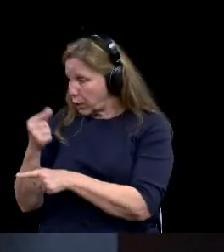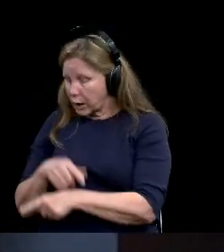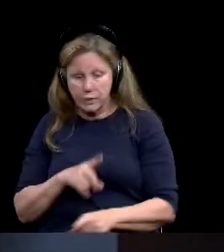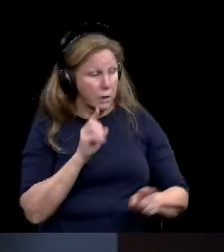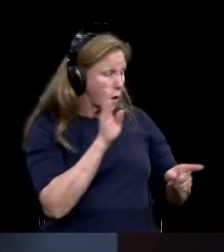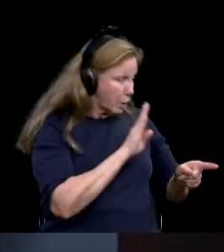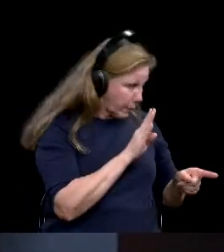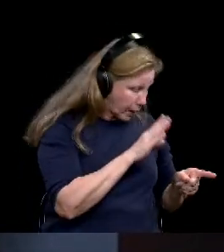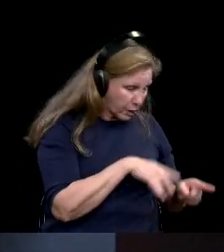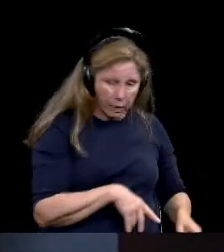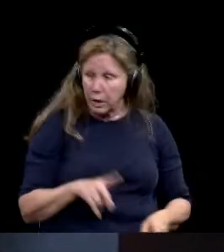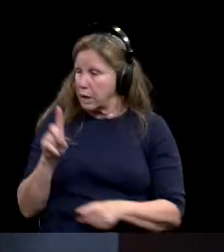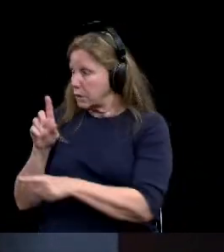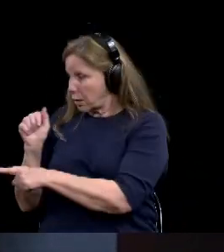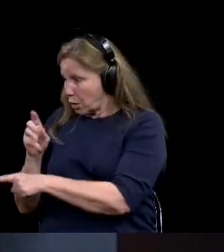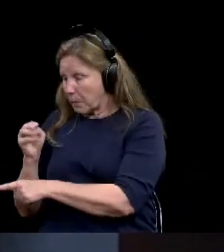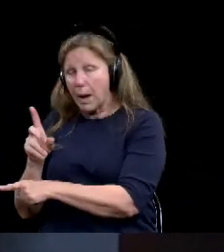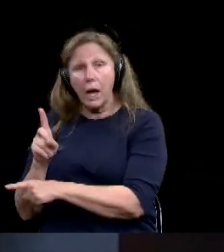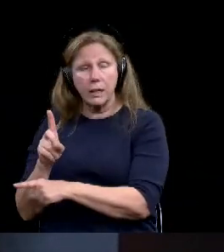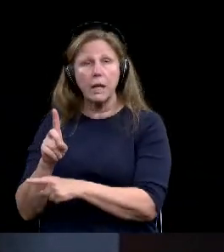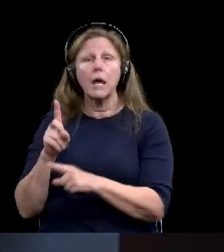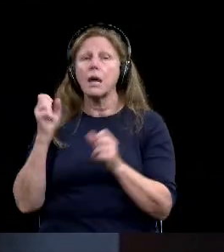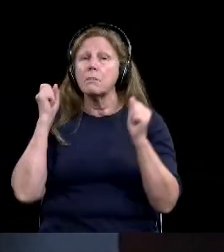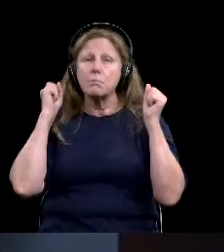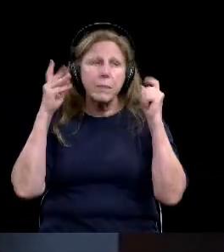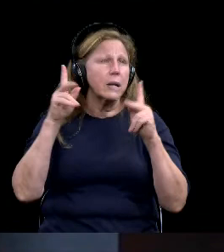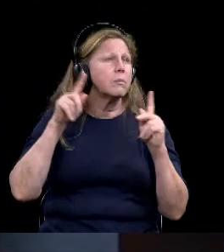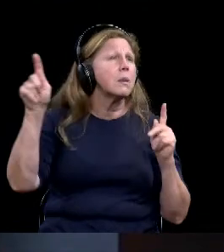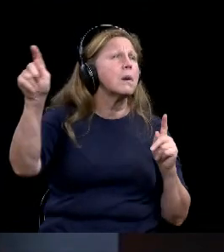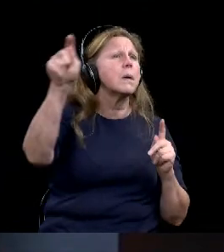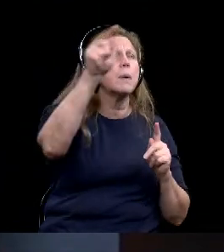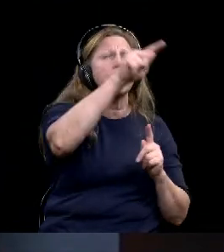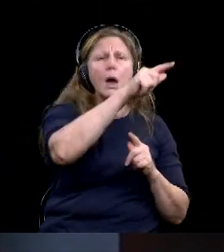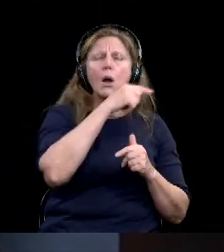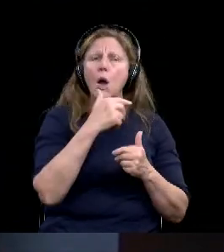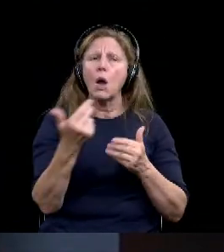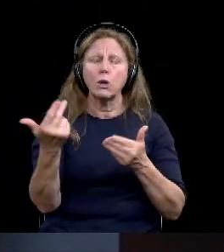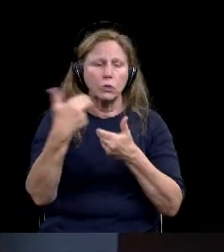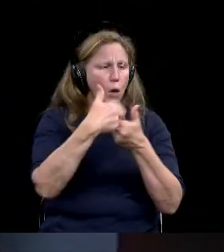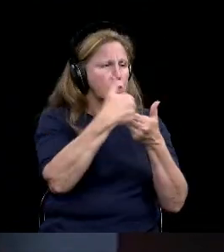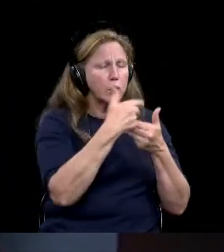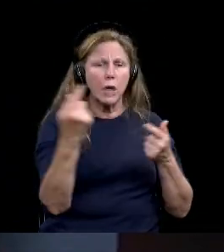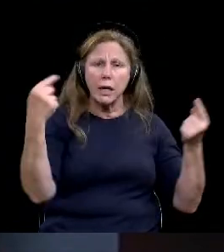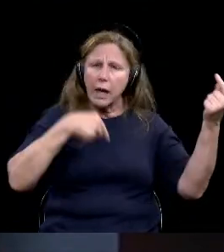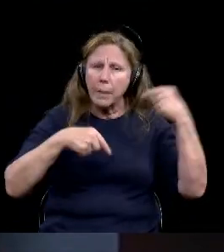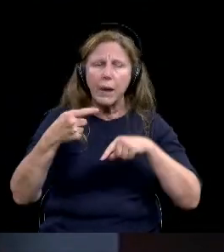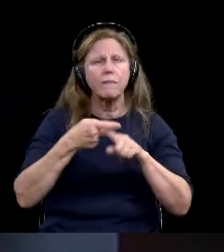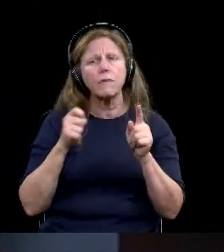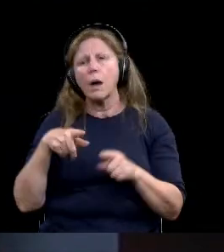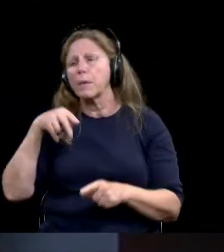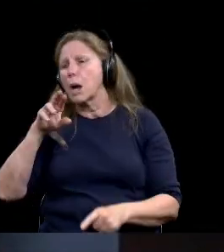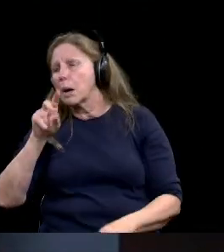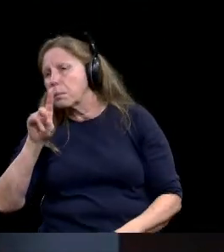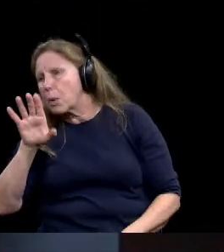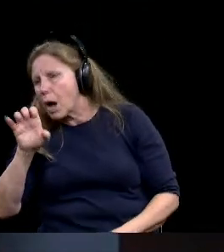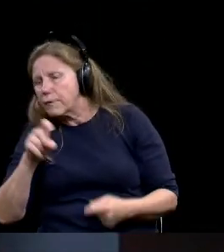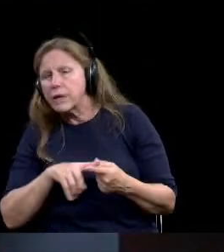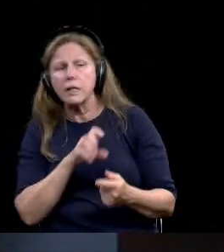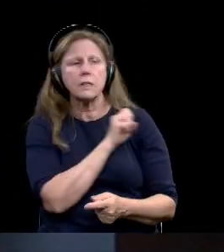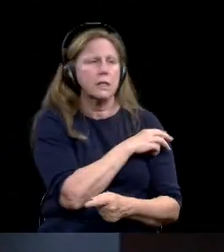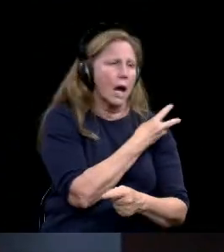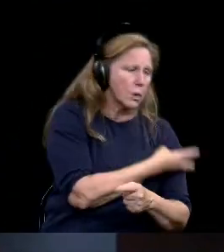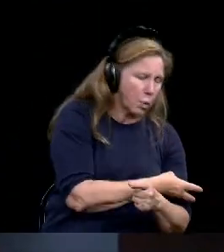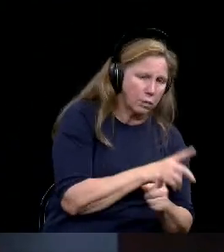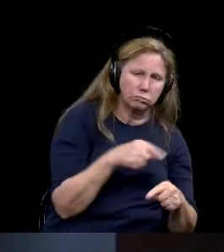Providence and Baylor Scott & White over the last year. City staff who have helped host and facilitate,